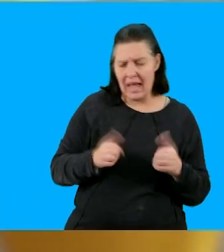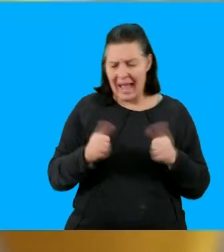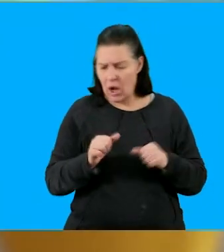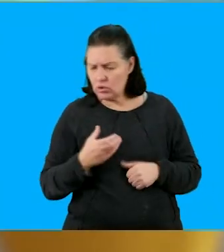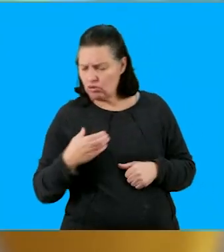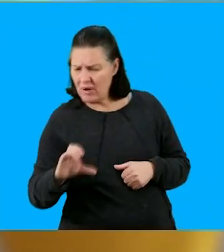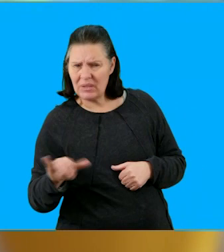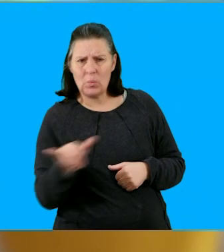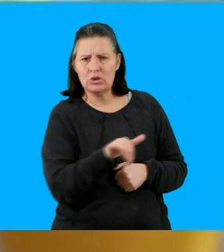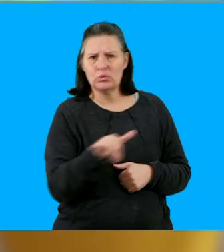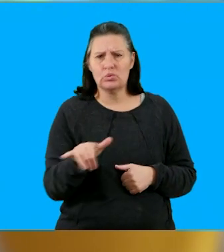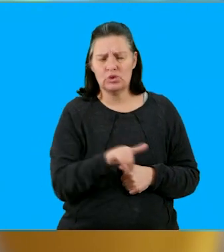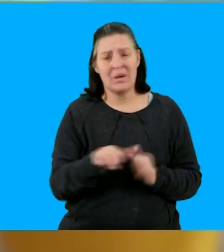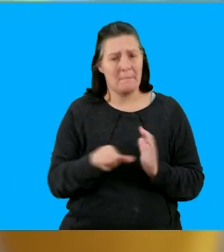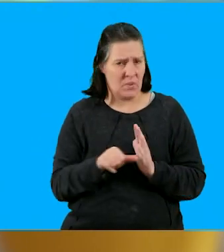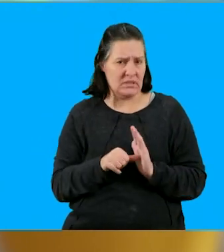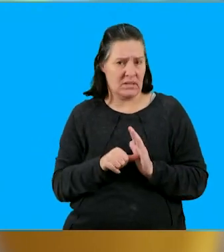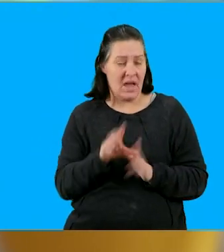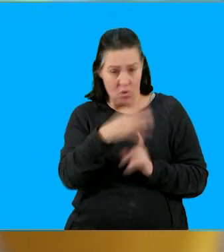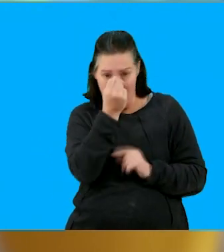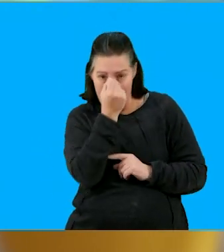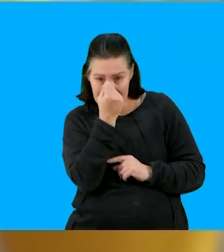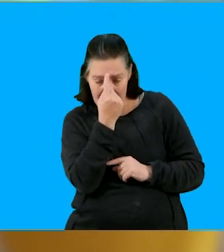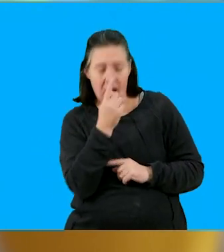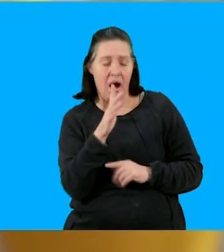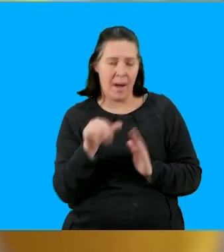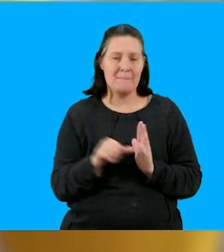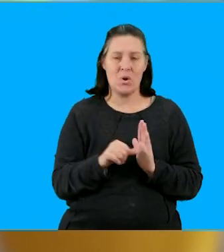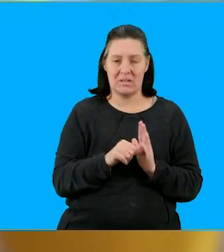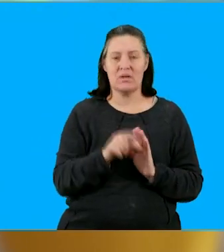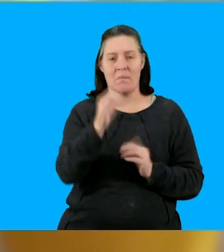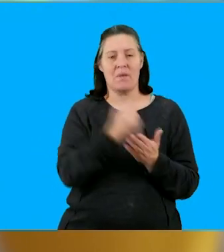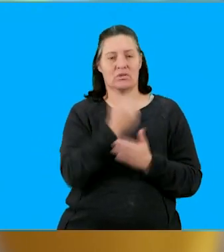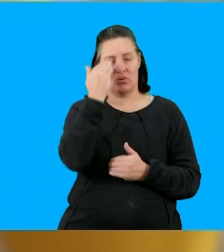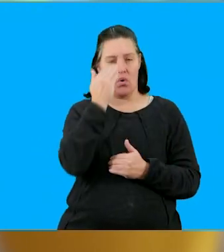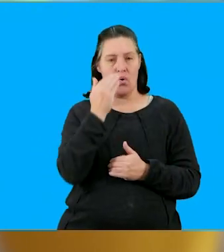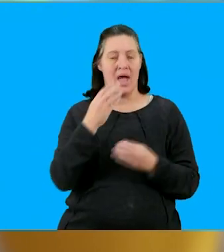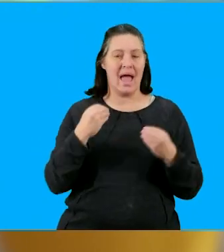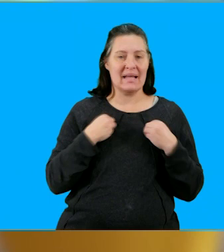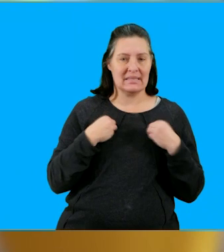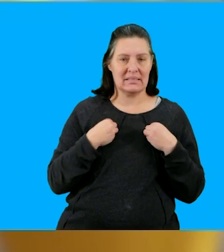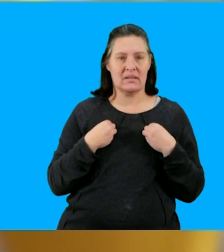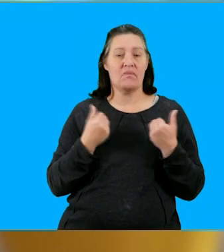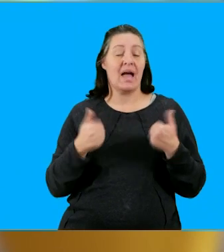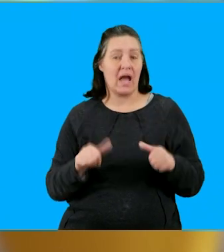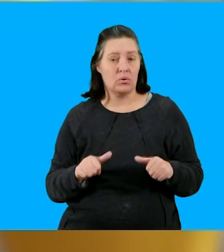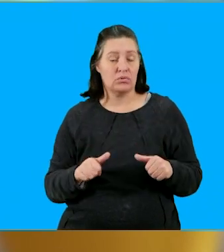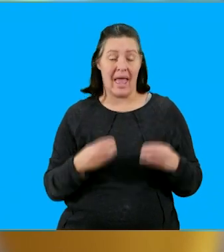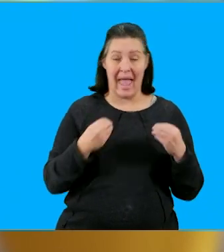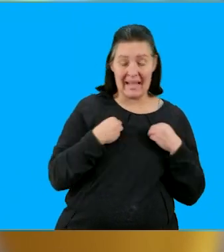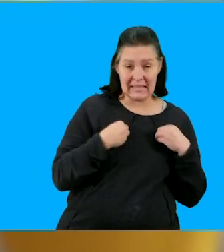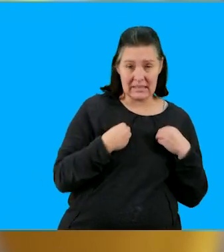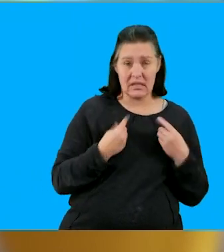is credited. And therefore, when you understand that, it is also important for you to know whether the account is an